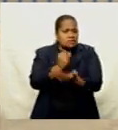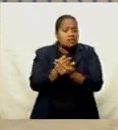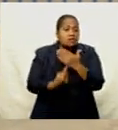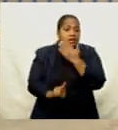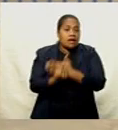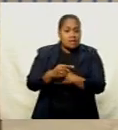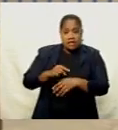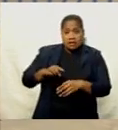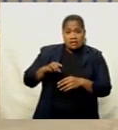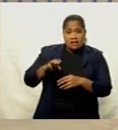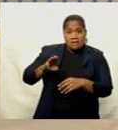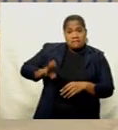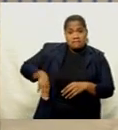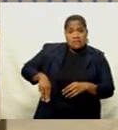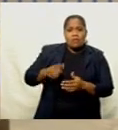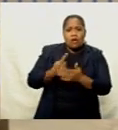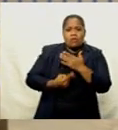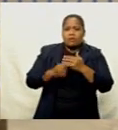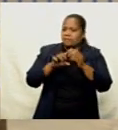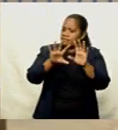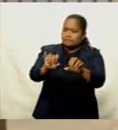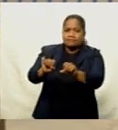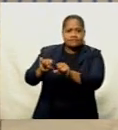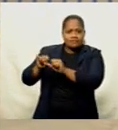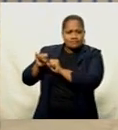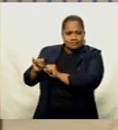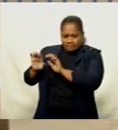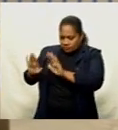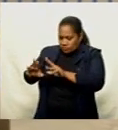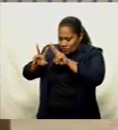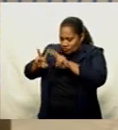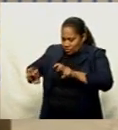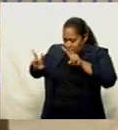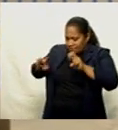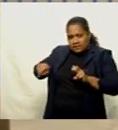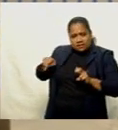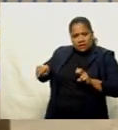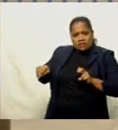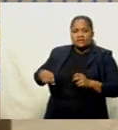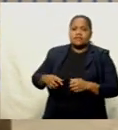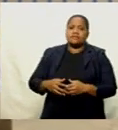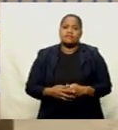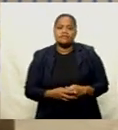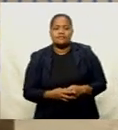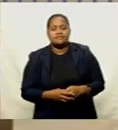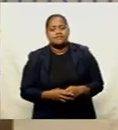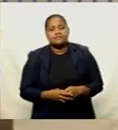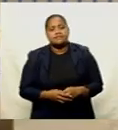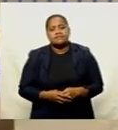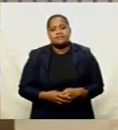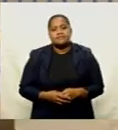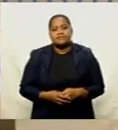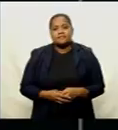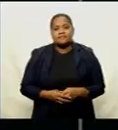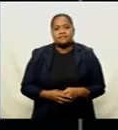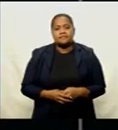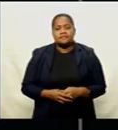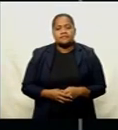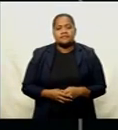member has been taken into custody pending investigation. Josiah Nanunga, FBC